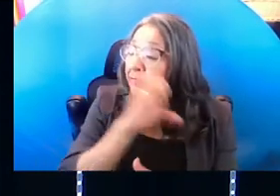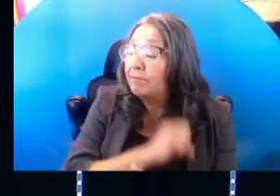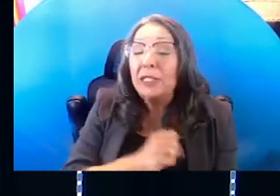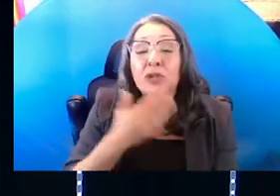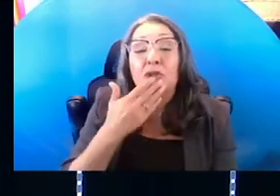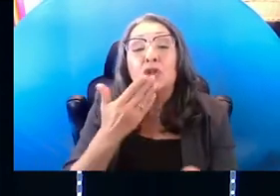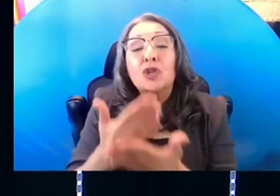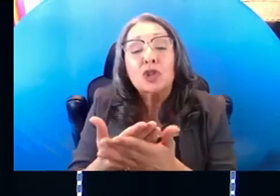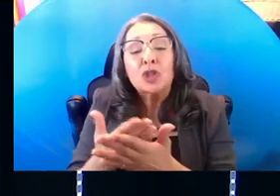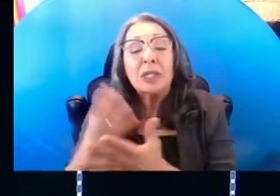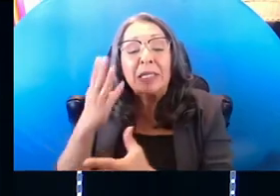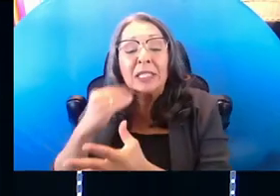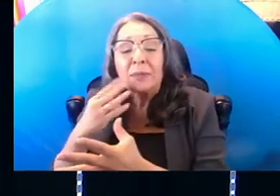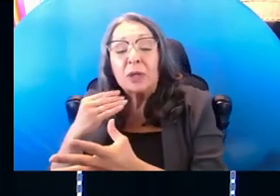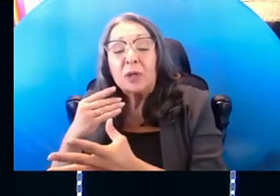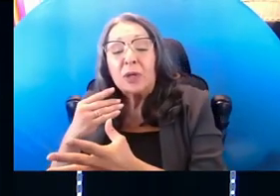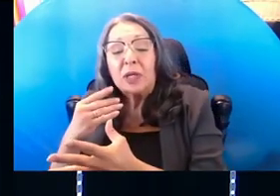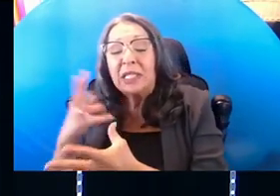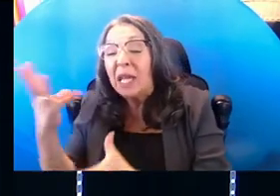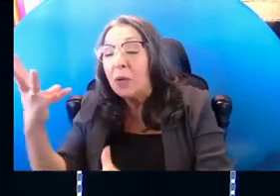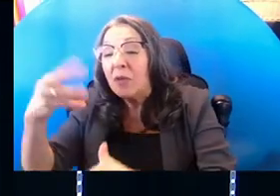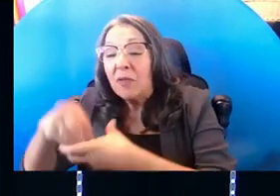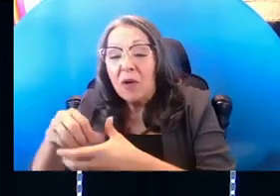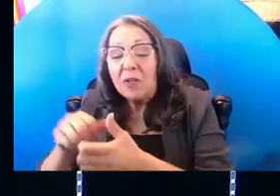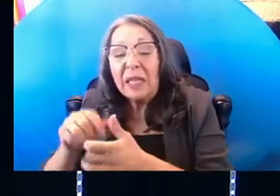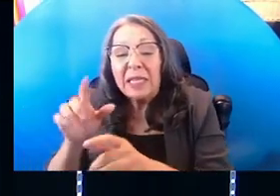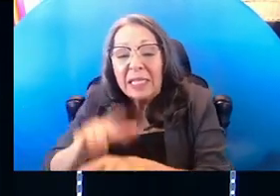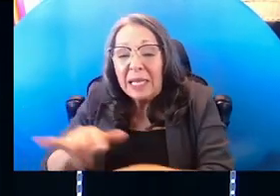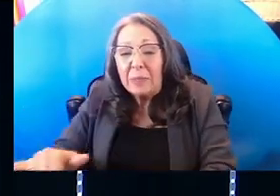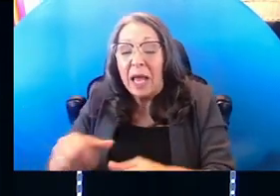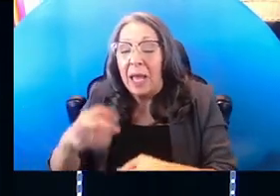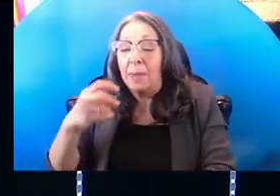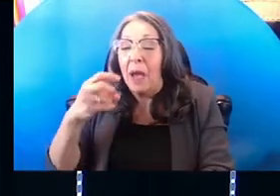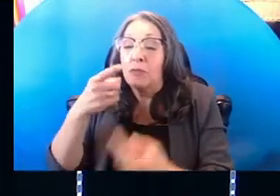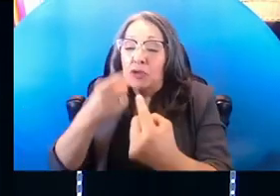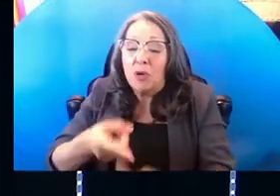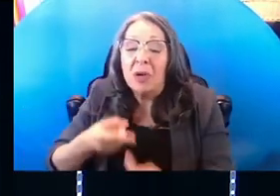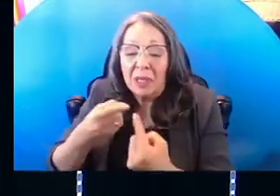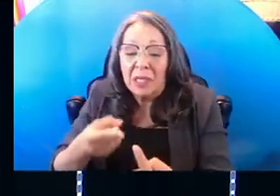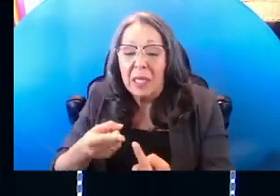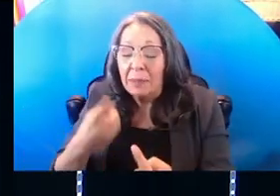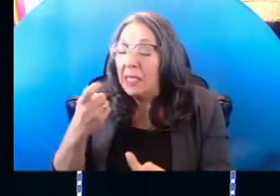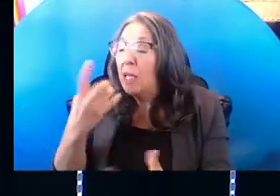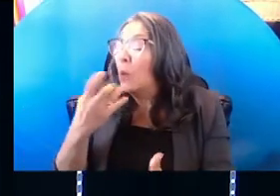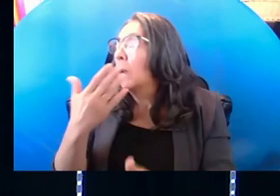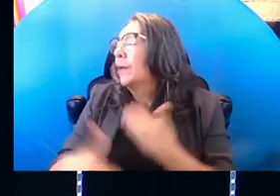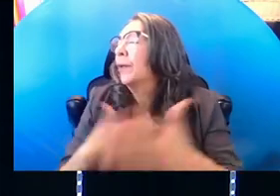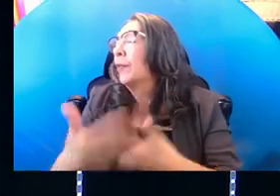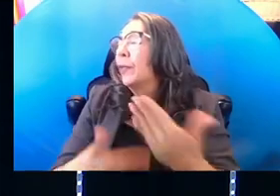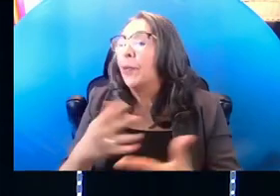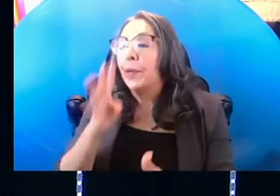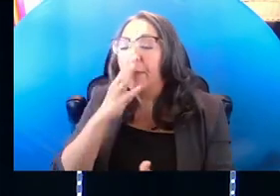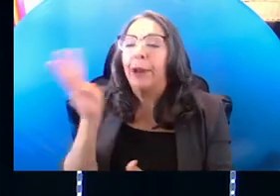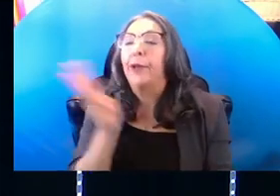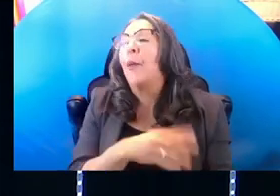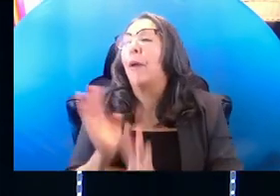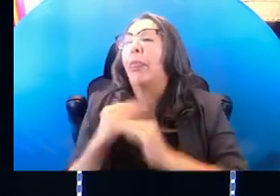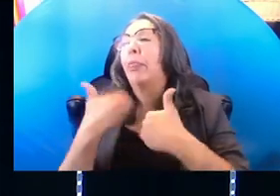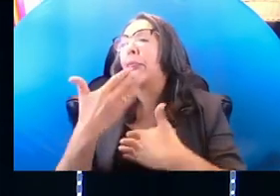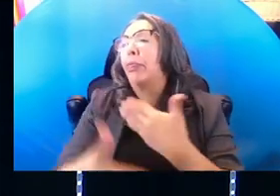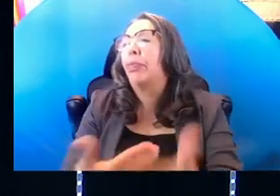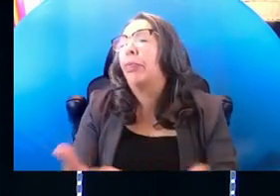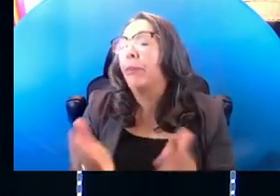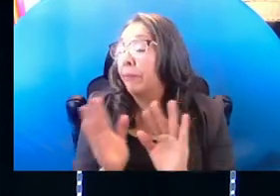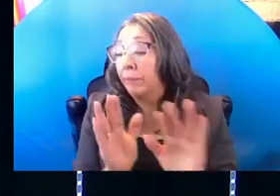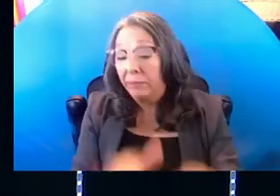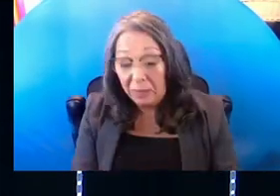hard times, those bad times that I missed out on because I just wanted to speed through them. I just wanted to get through them and be done with them.